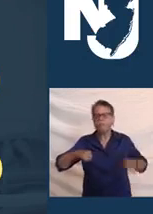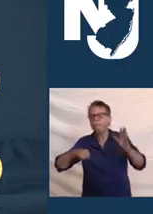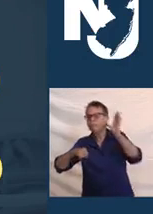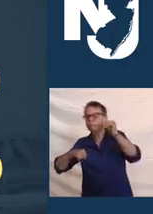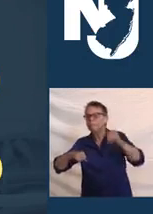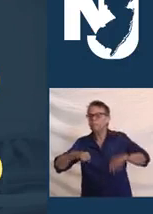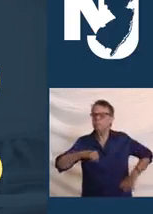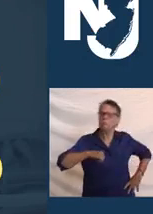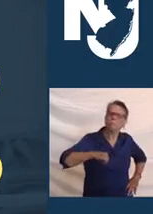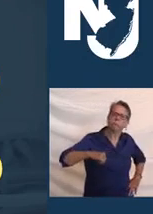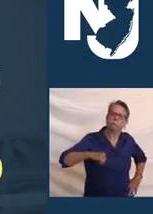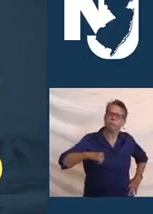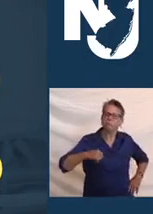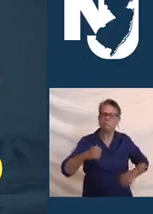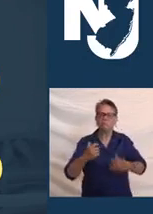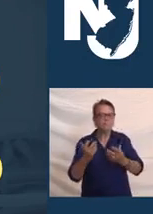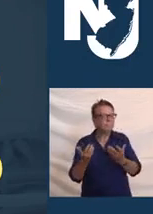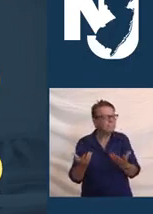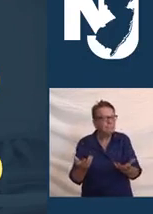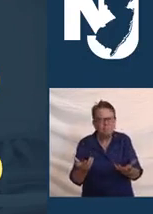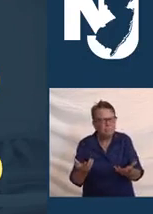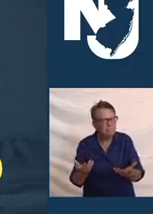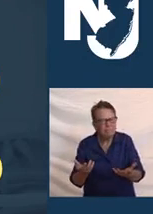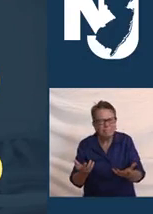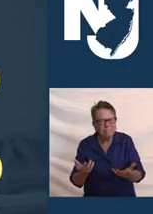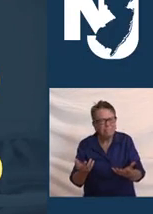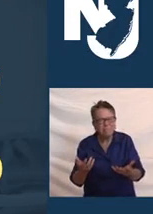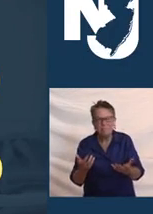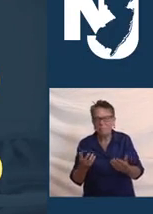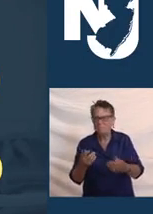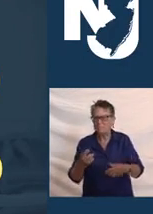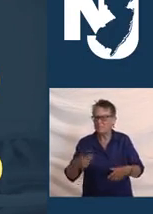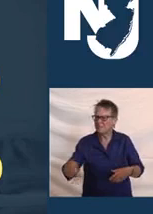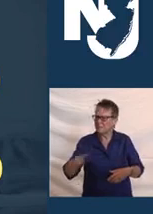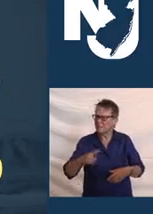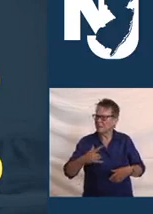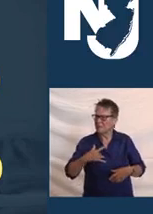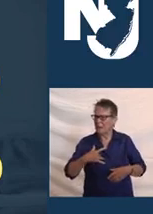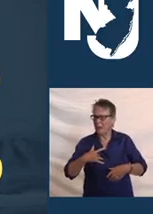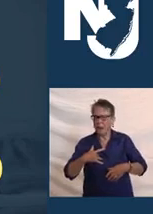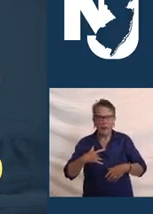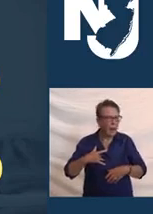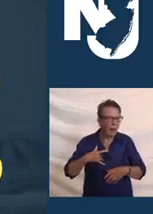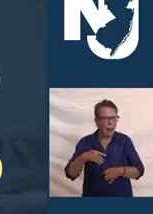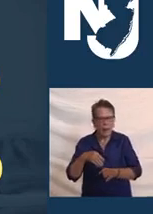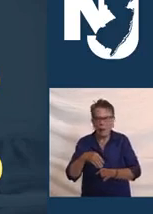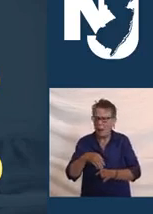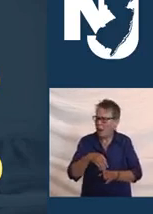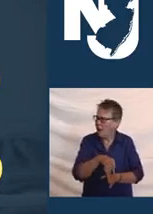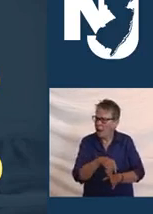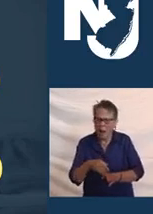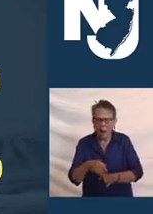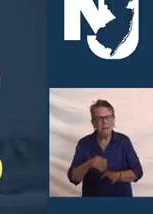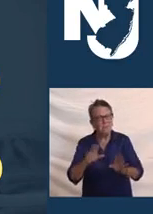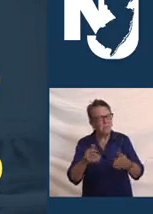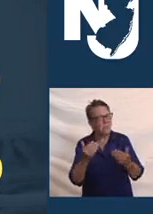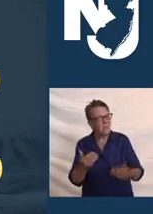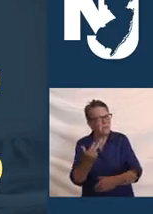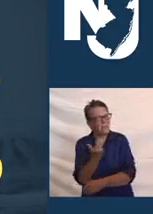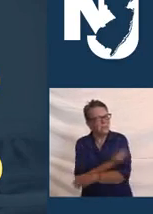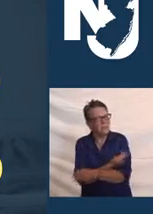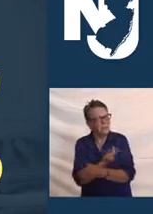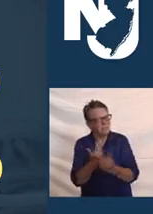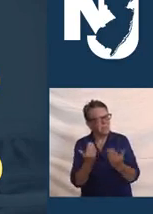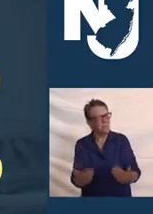fence or who for whatever reason have put off getting vaccinated, take these numbers to heart and go out and get vaccinated